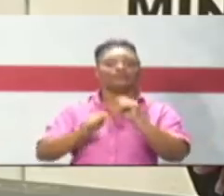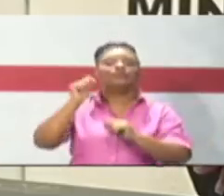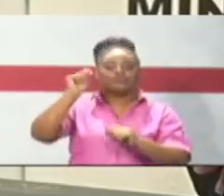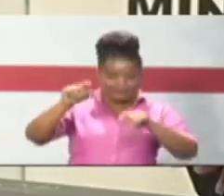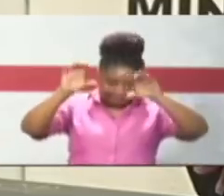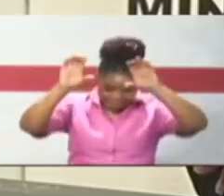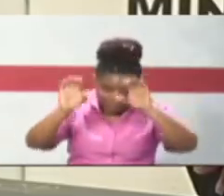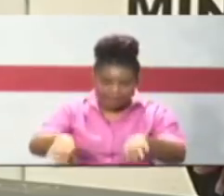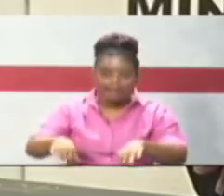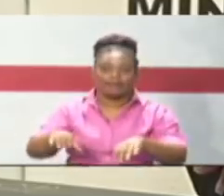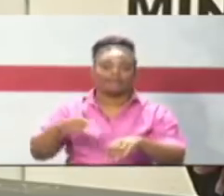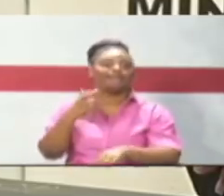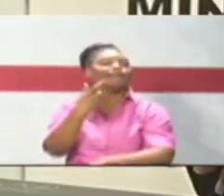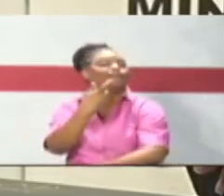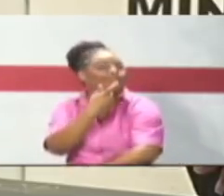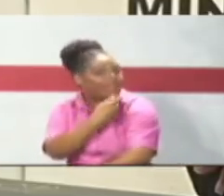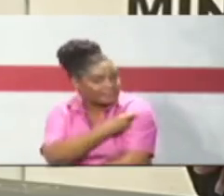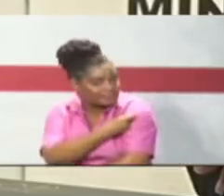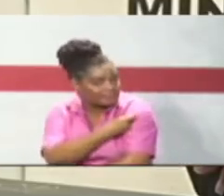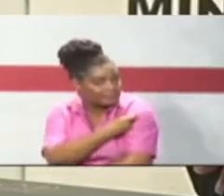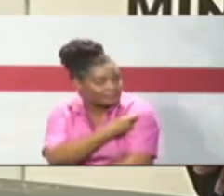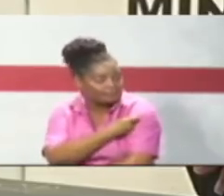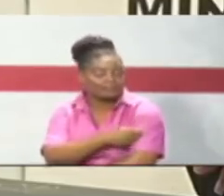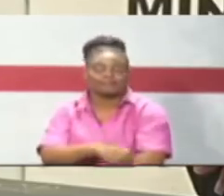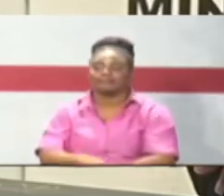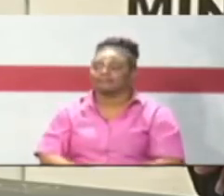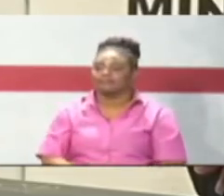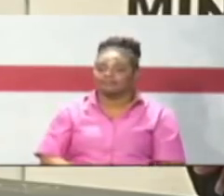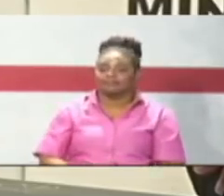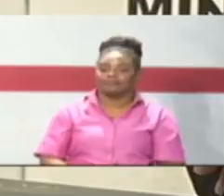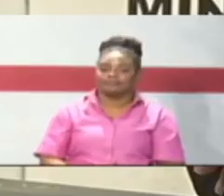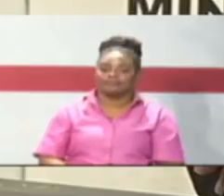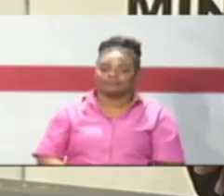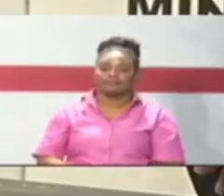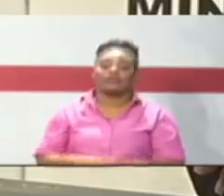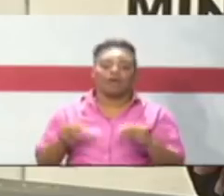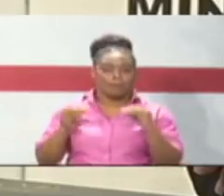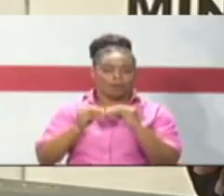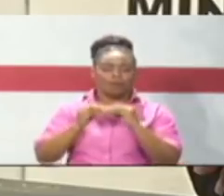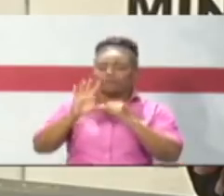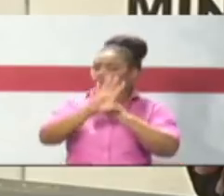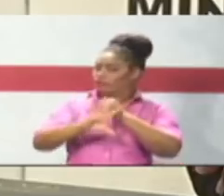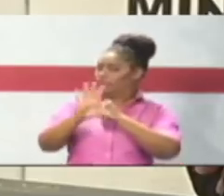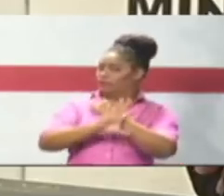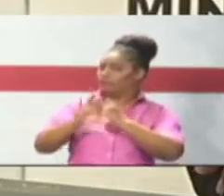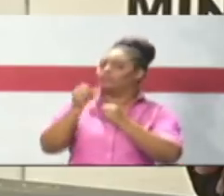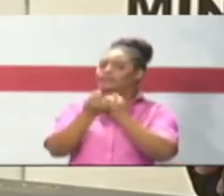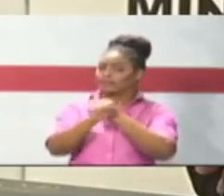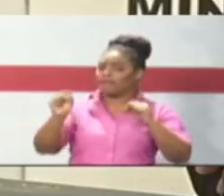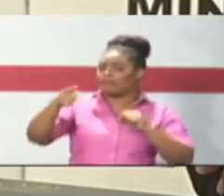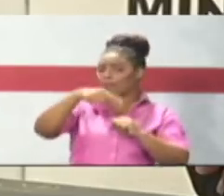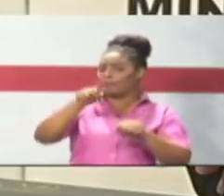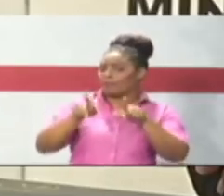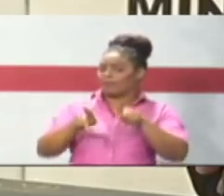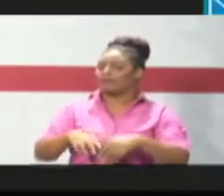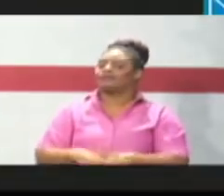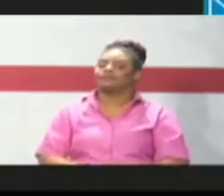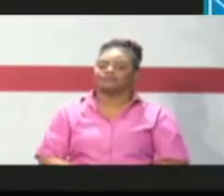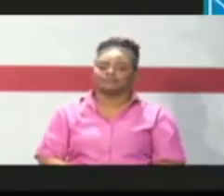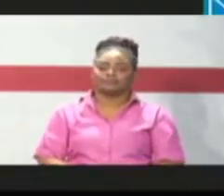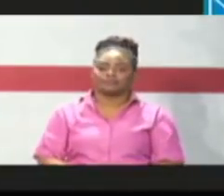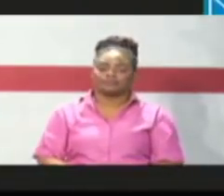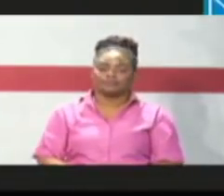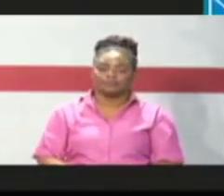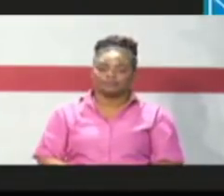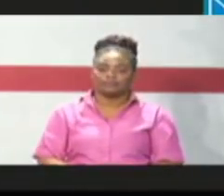to move towards that level of herd immunity that we continuously attempt to reach. Thank you, Dr. Hines and